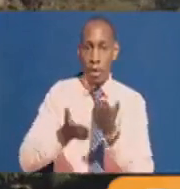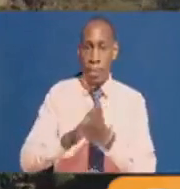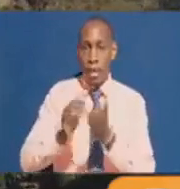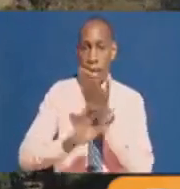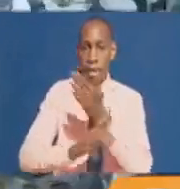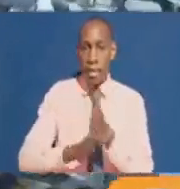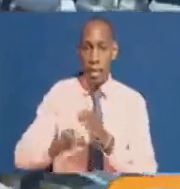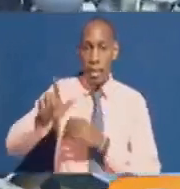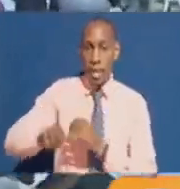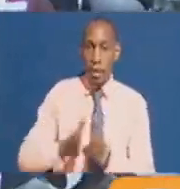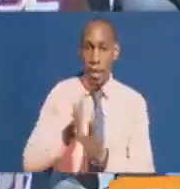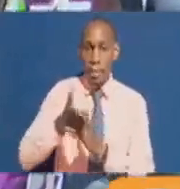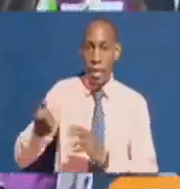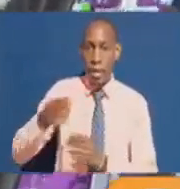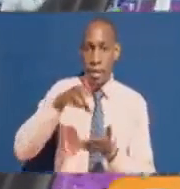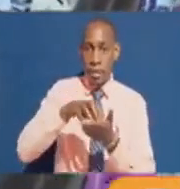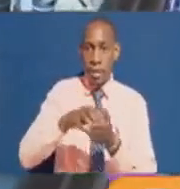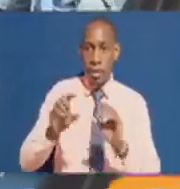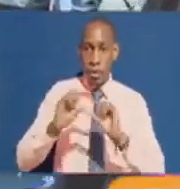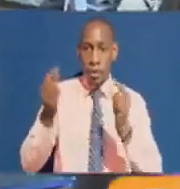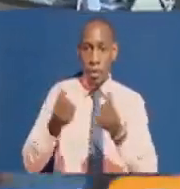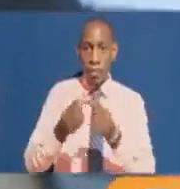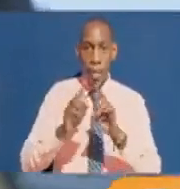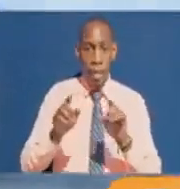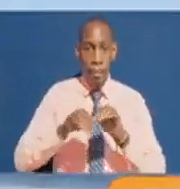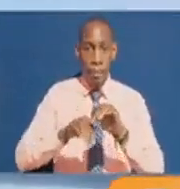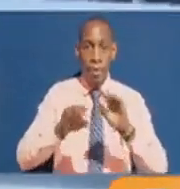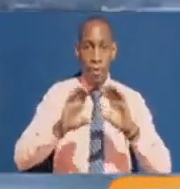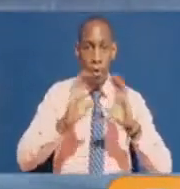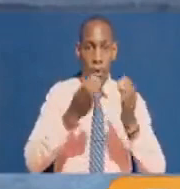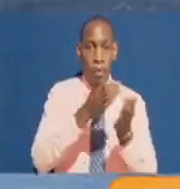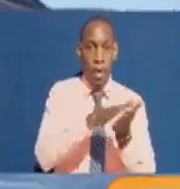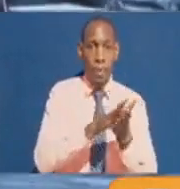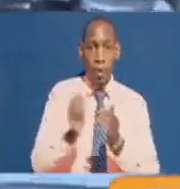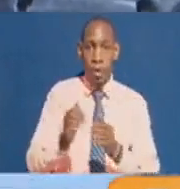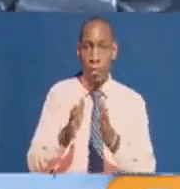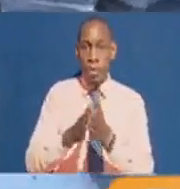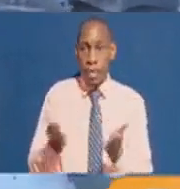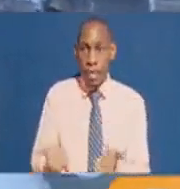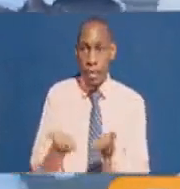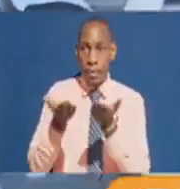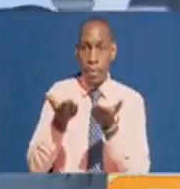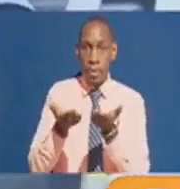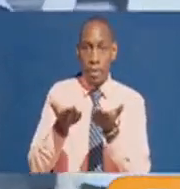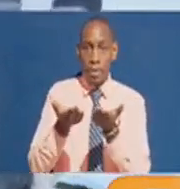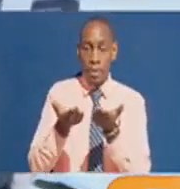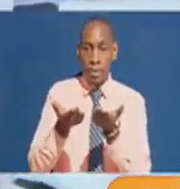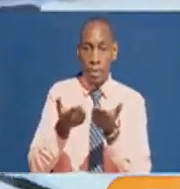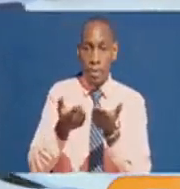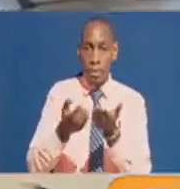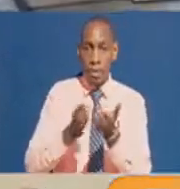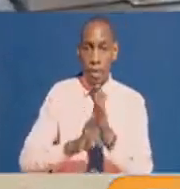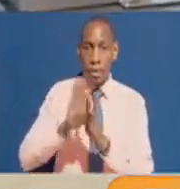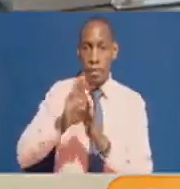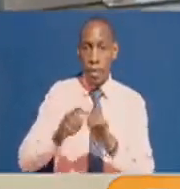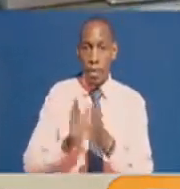and middle income status category. But according to the bank, there's room for an improved growth trajectory given